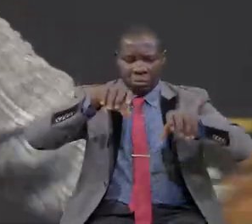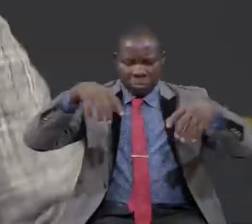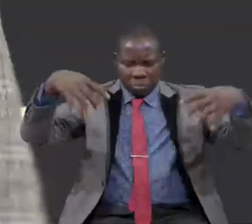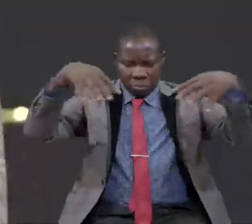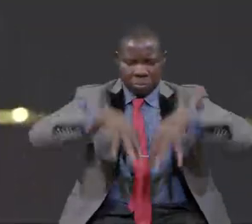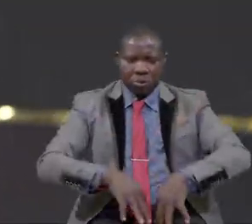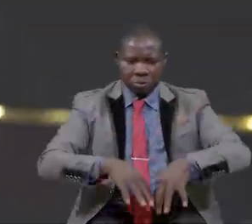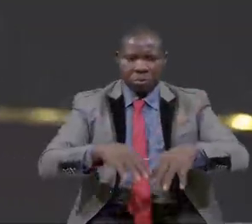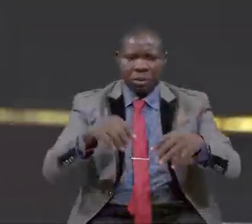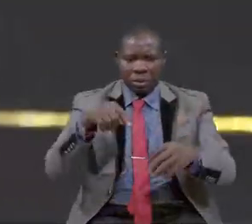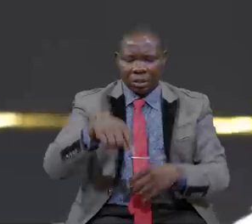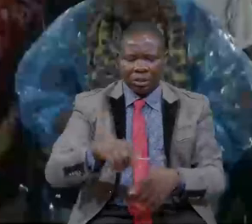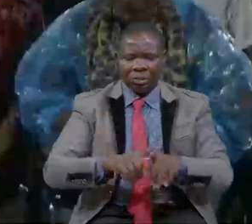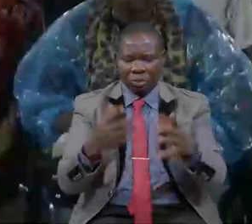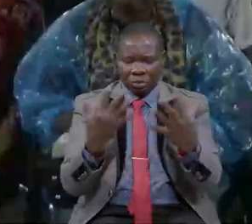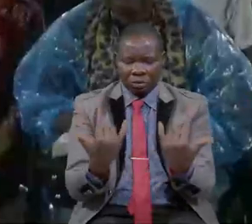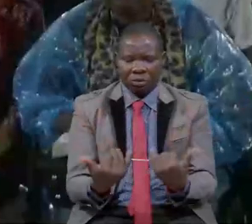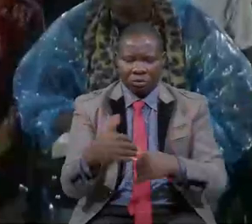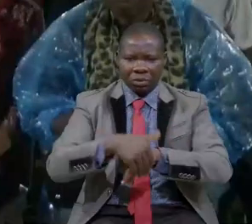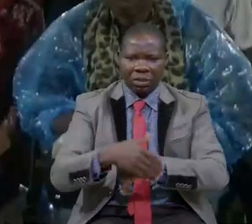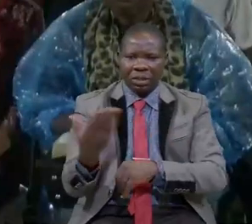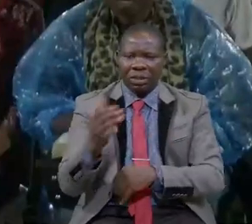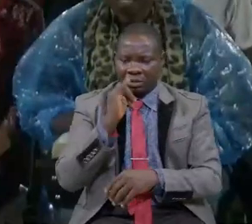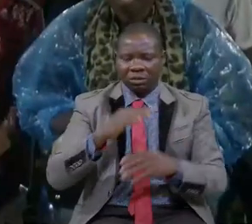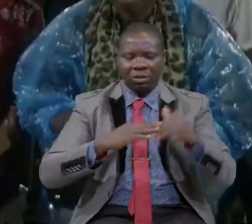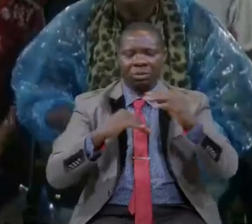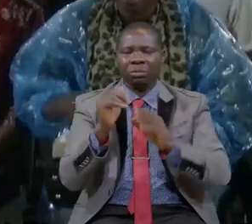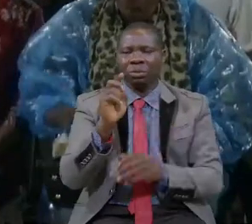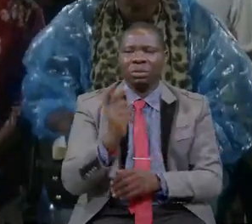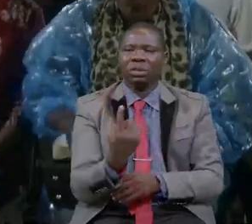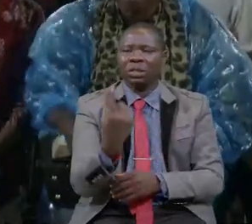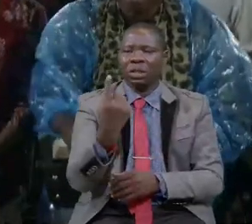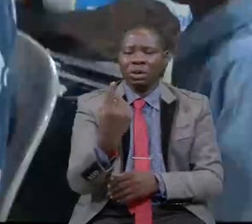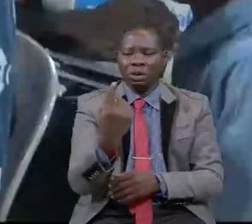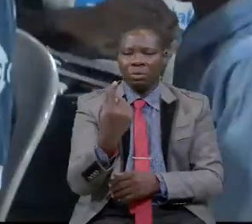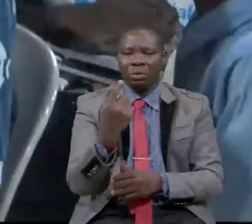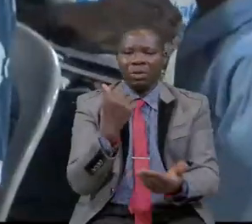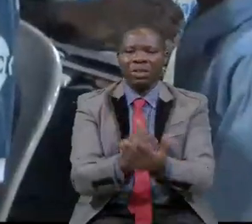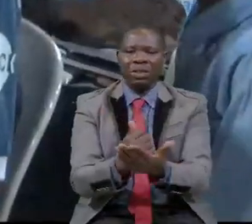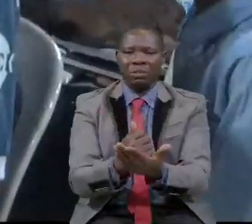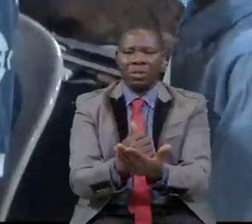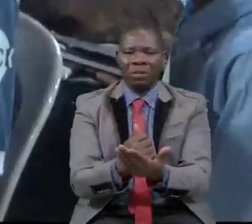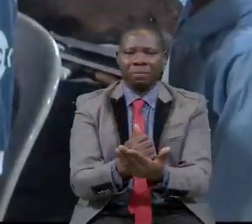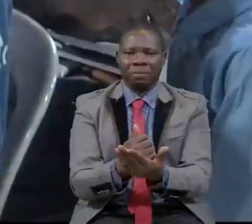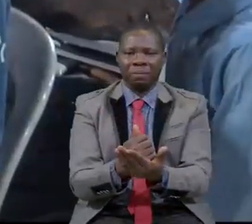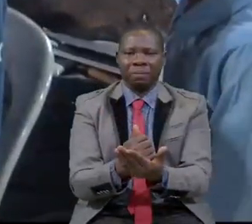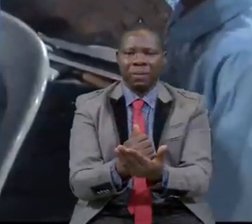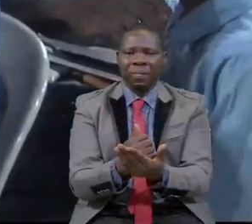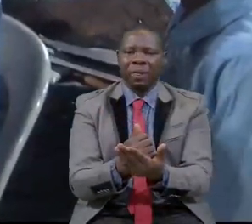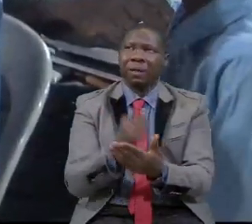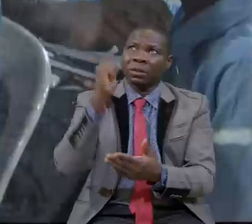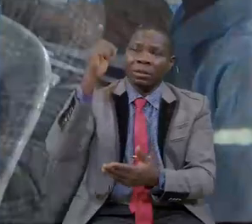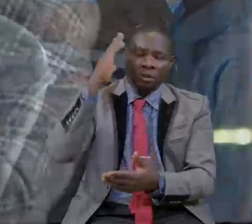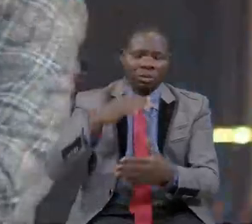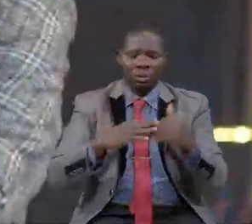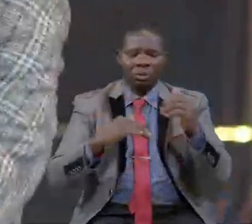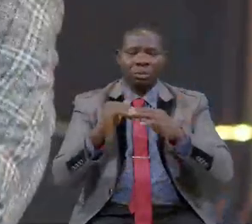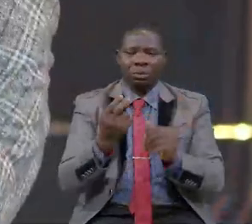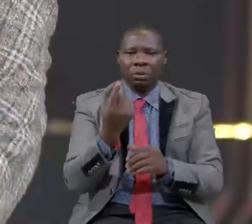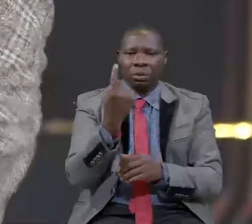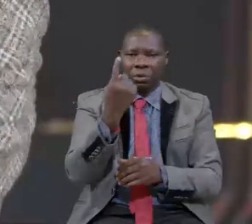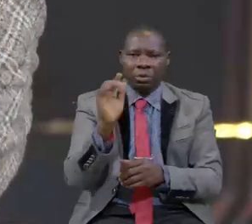I didn't hear your amen very well. It will build up your life.